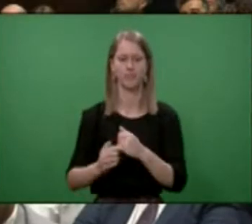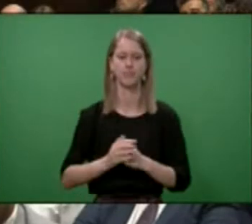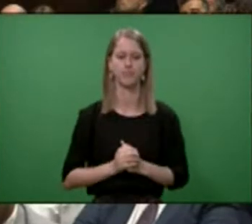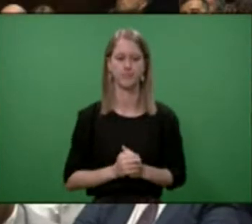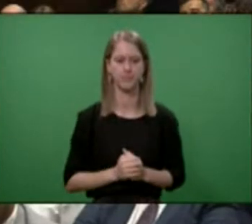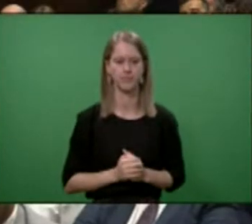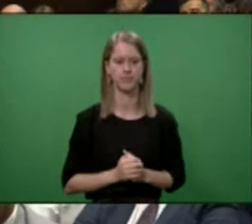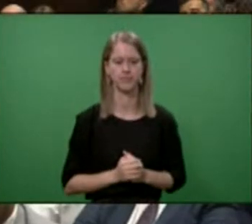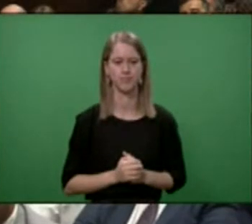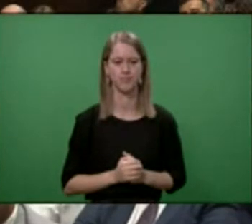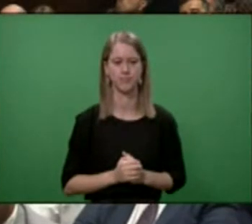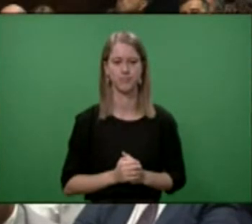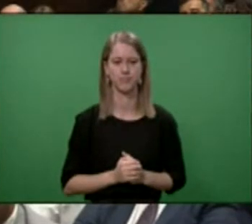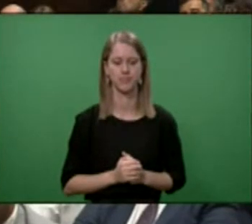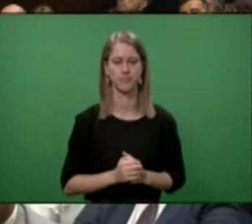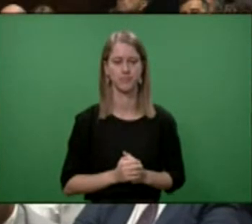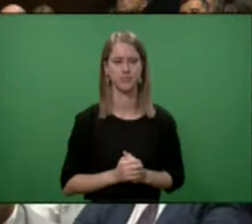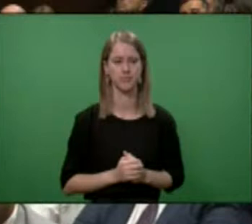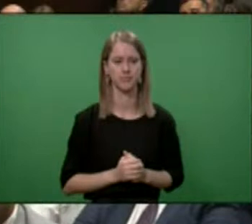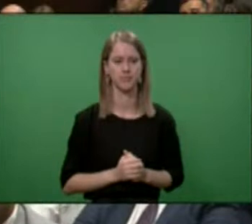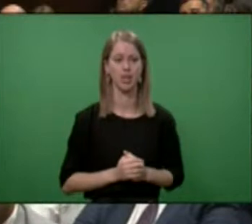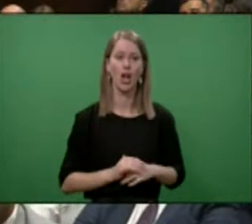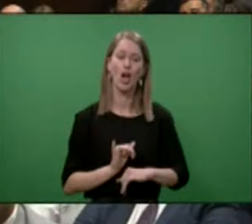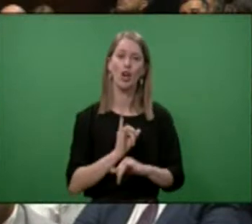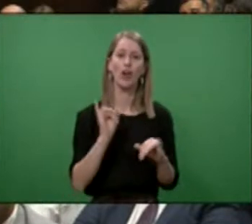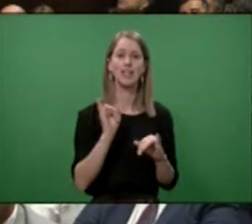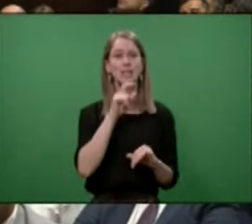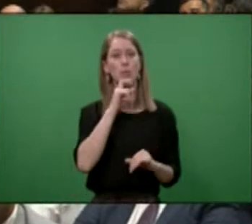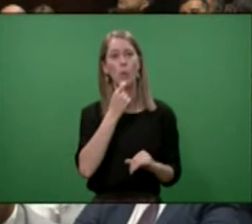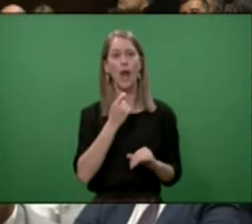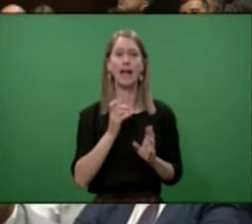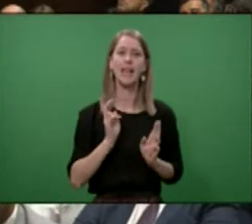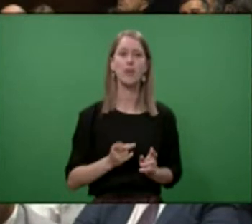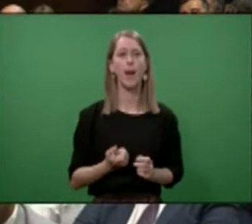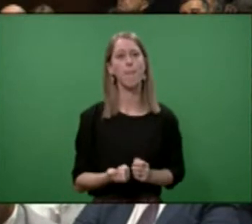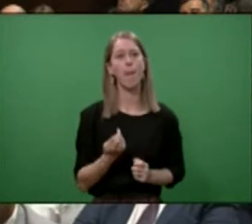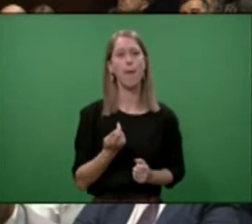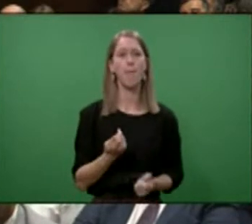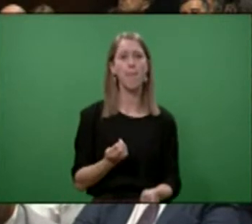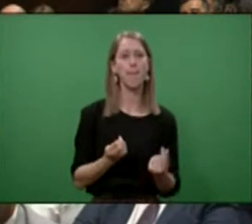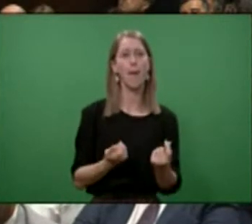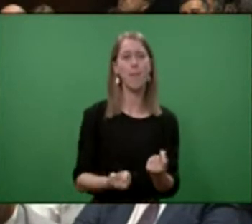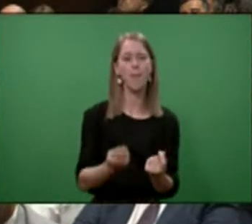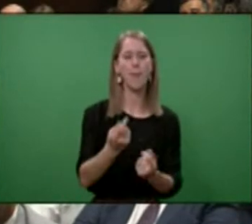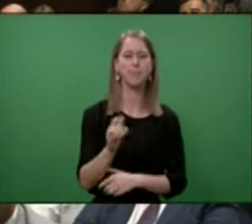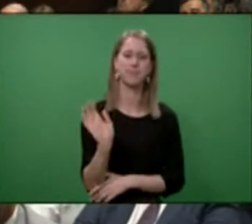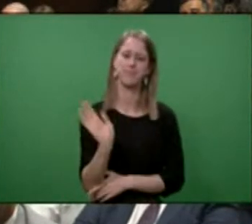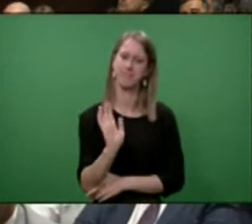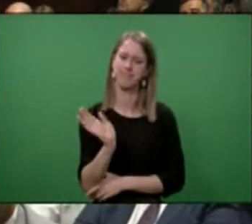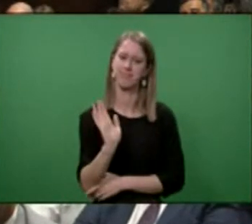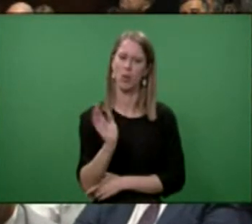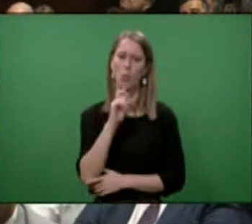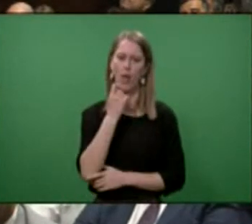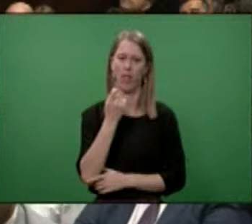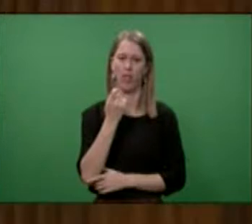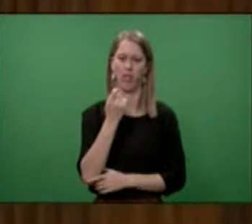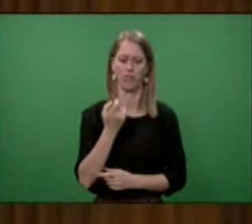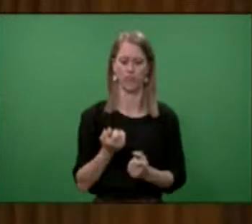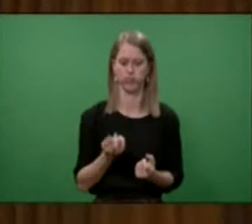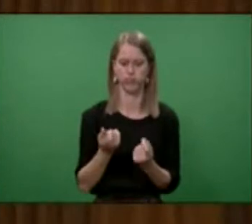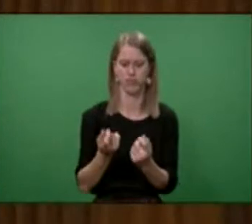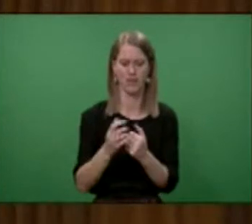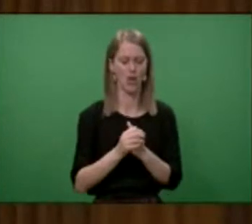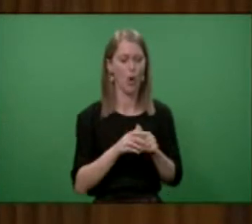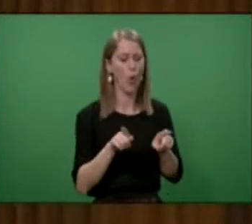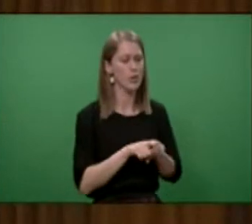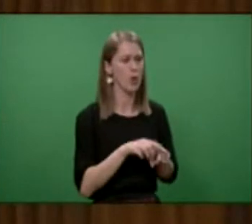Crises do not form an orderly line waiting to be addressed. Three of the country's longest standing and hardest issues